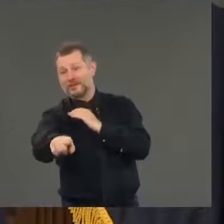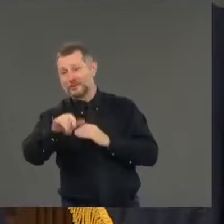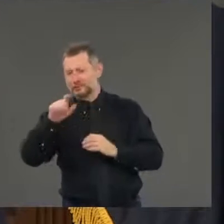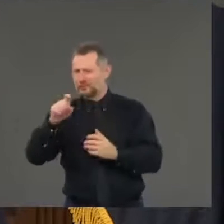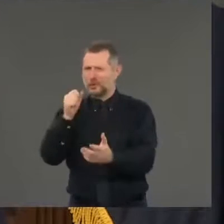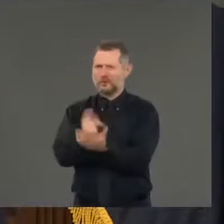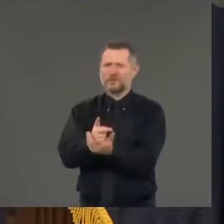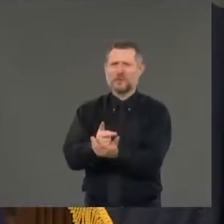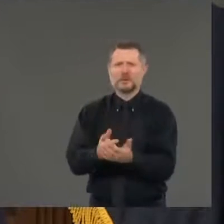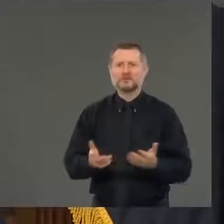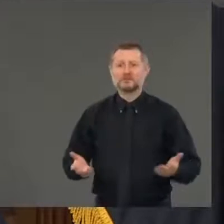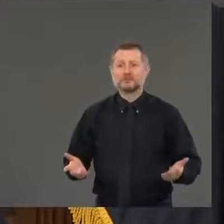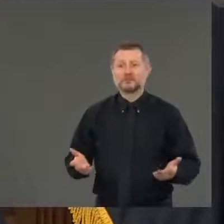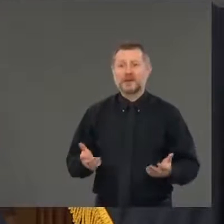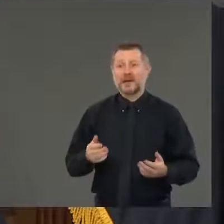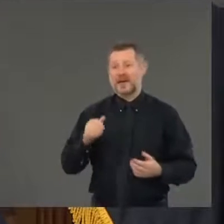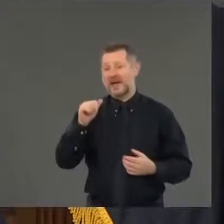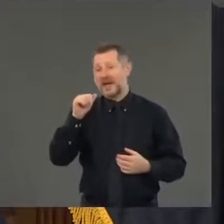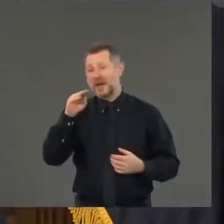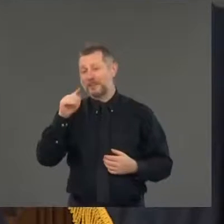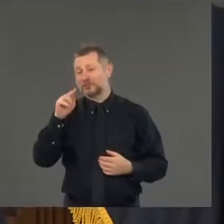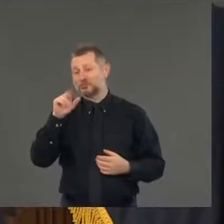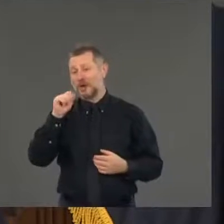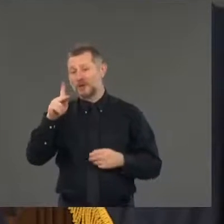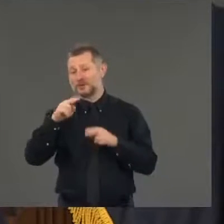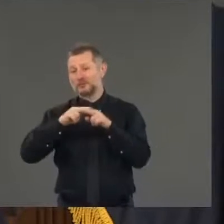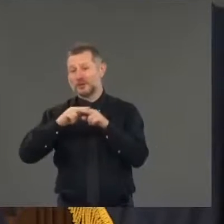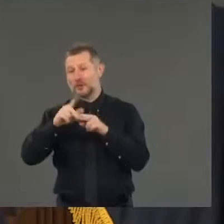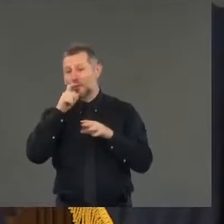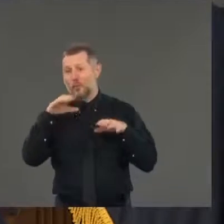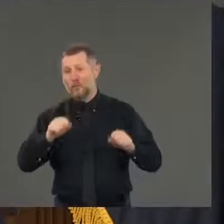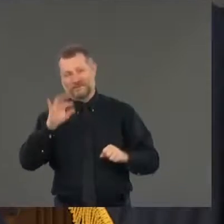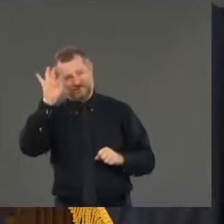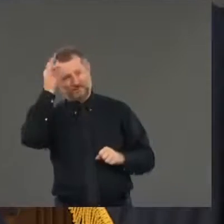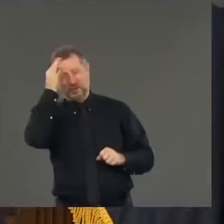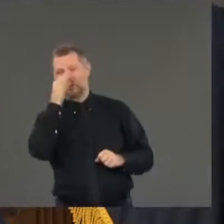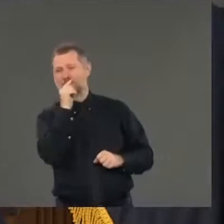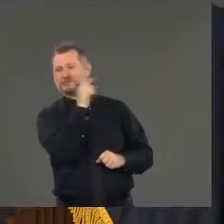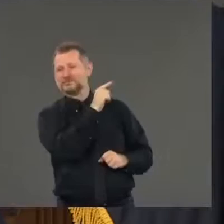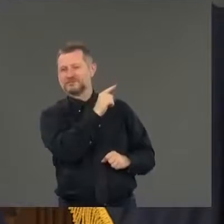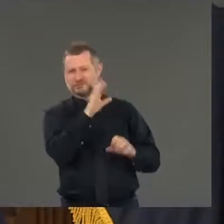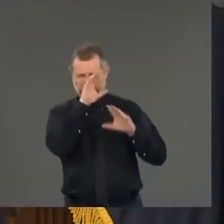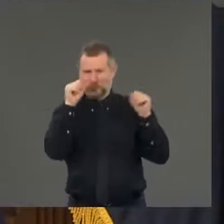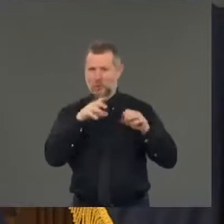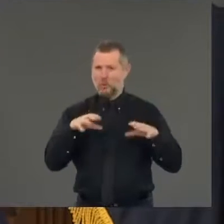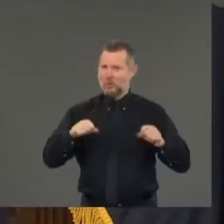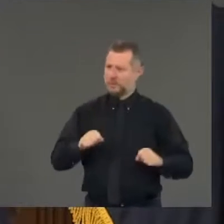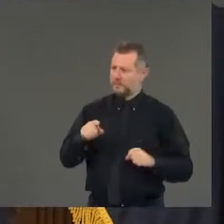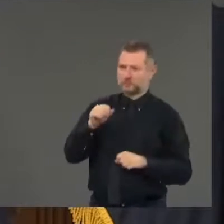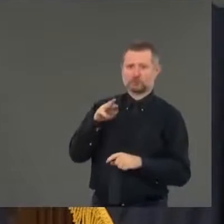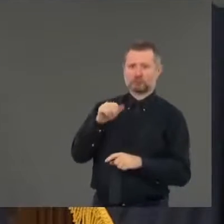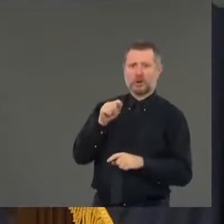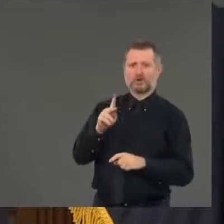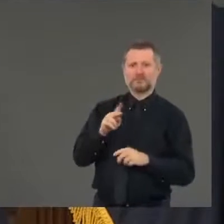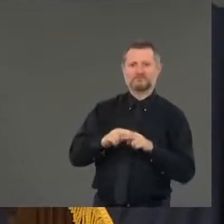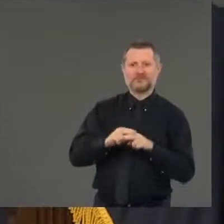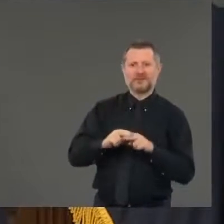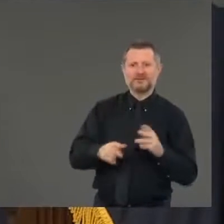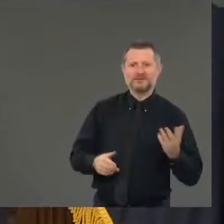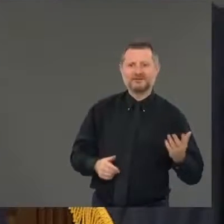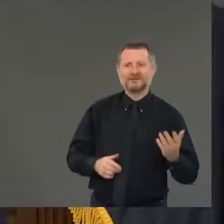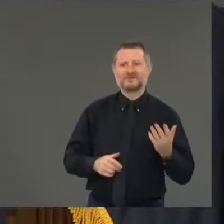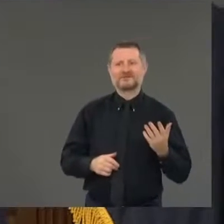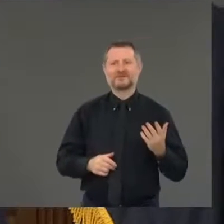Amtrak, which is a federally owned agency, the president owns Amtrak, right? Everybody's looking